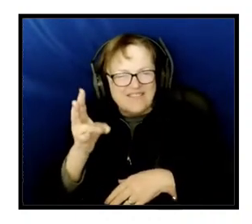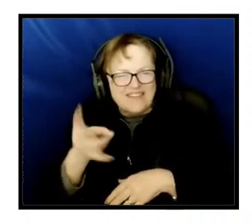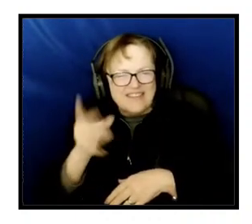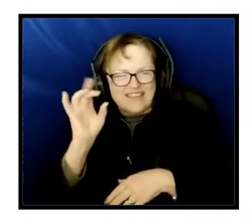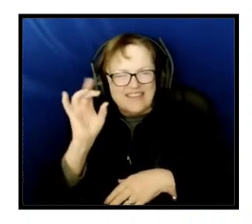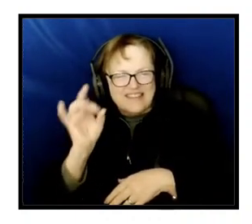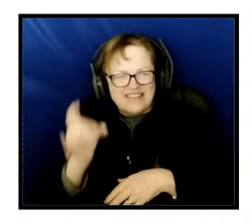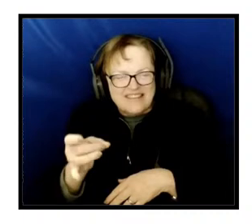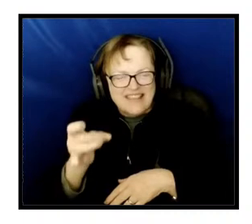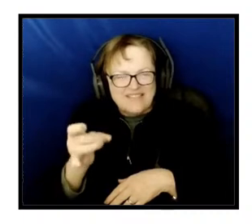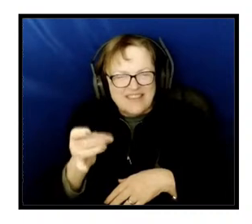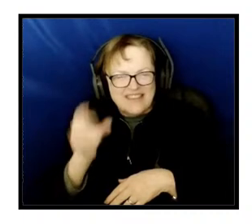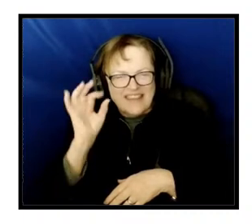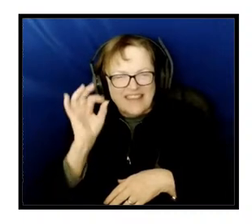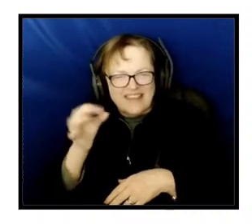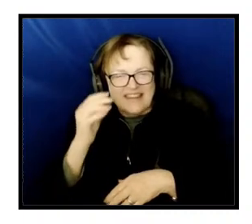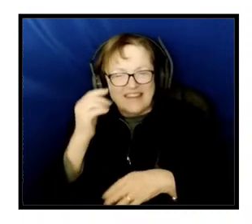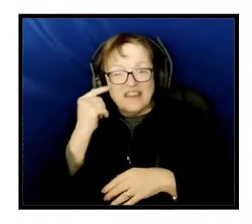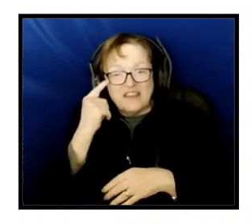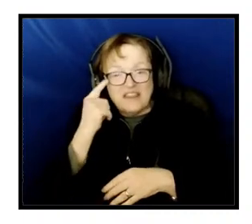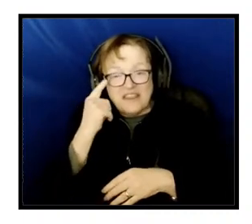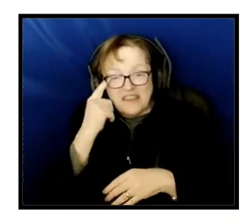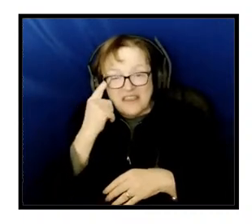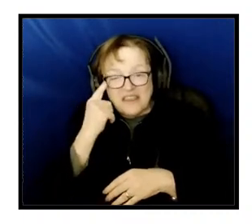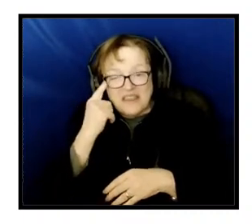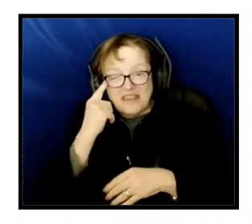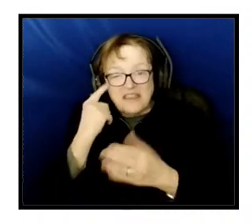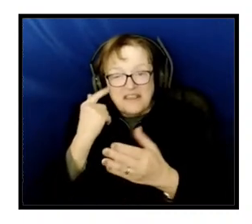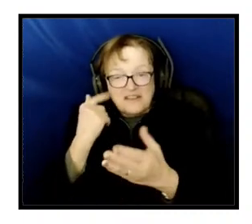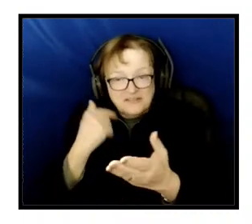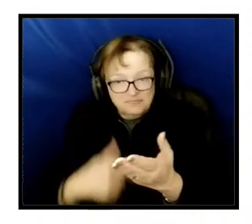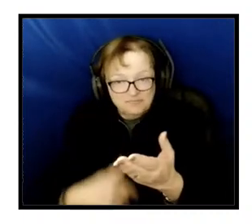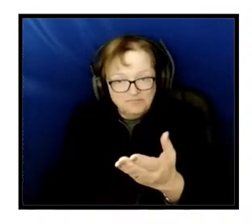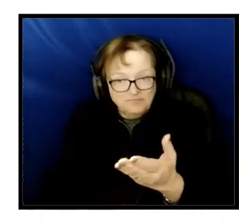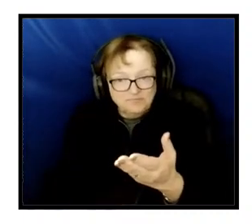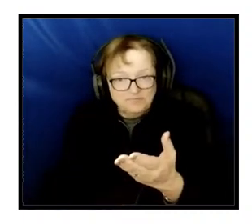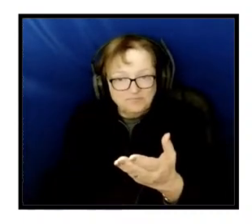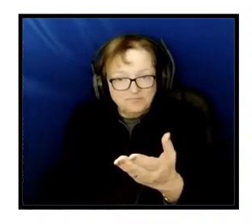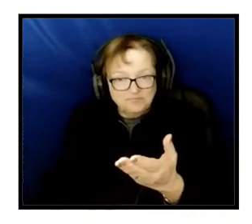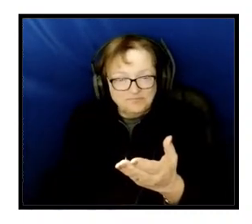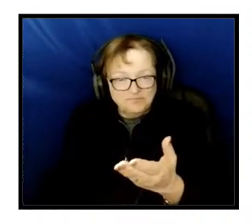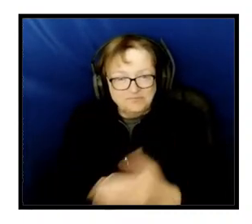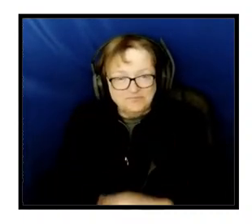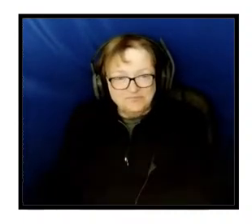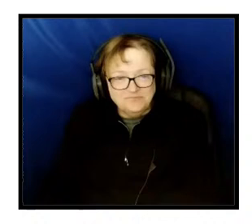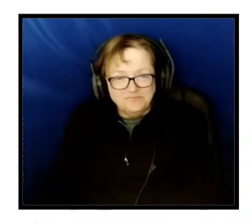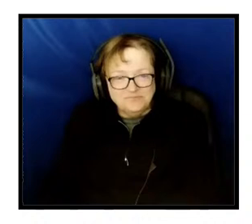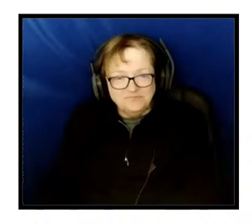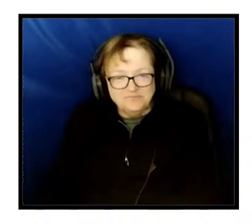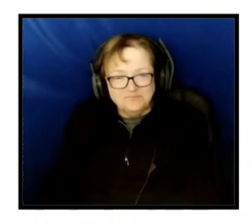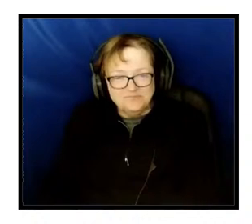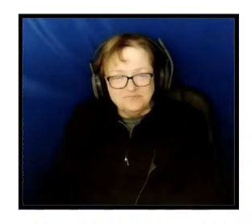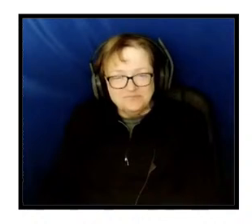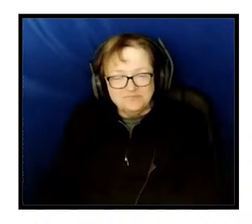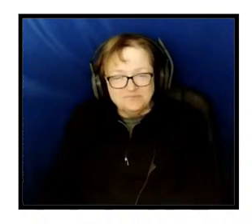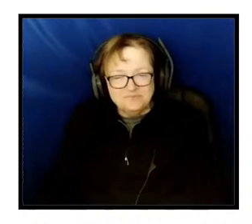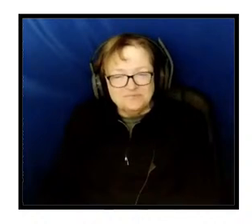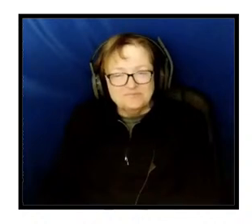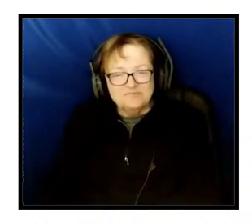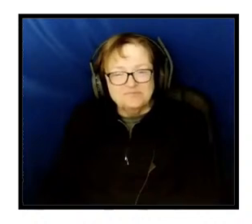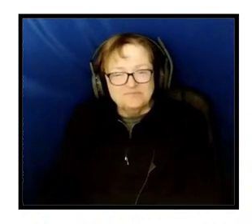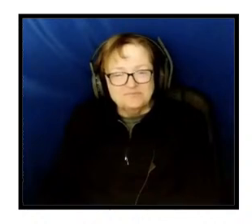Five, six, seven, eight. Step down, step back, shoulders, shoulders.